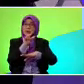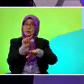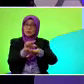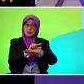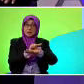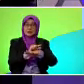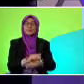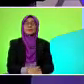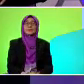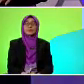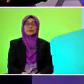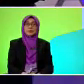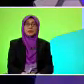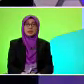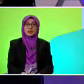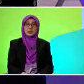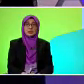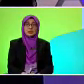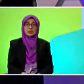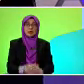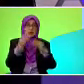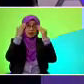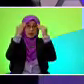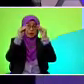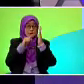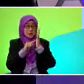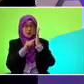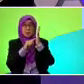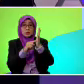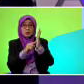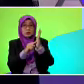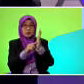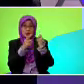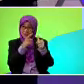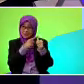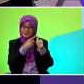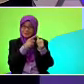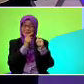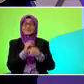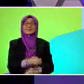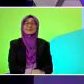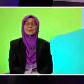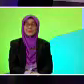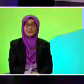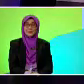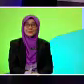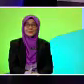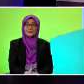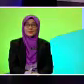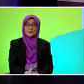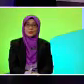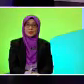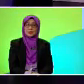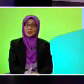rest will be shown by our friends in online. Okay, shall we start the first one? Yes, okay. Let's go. I will